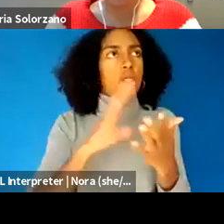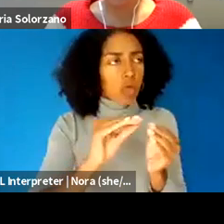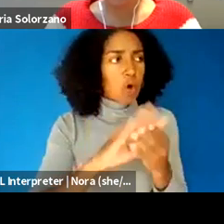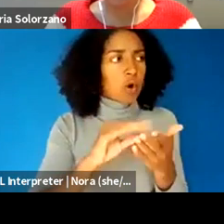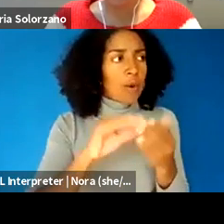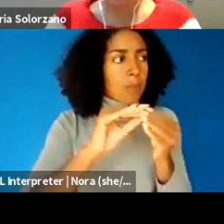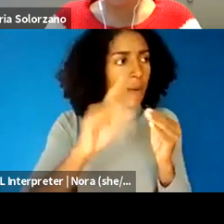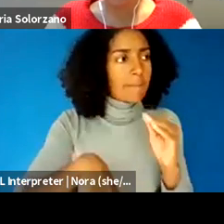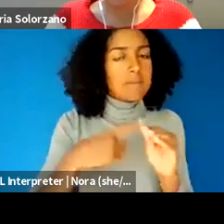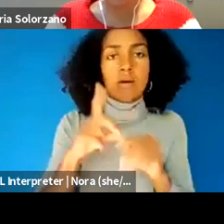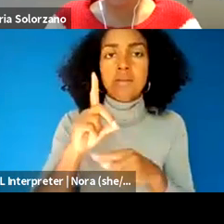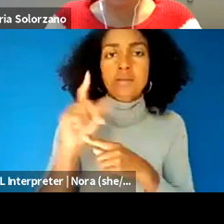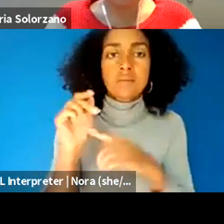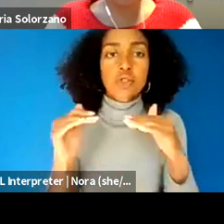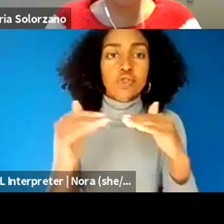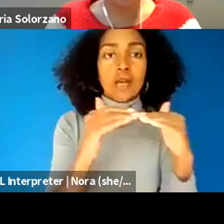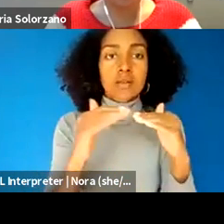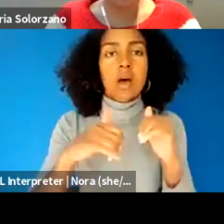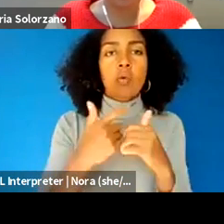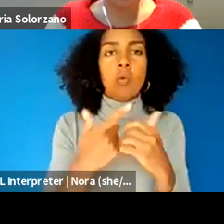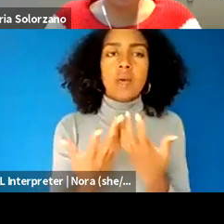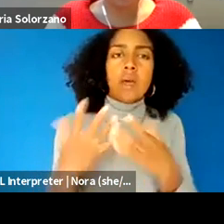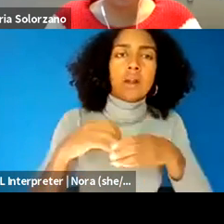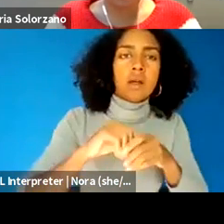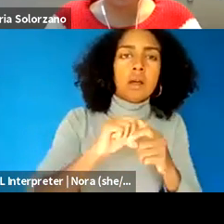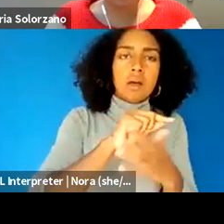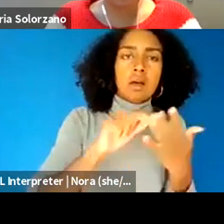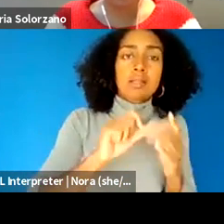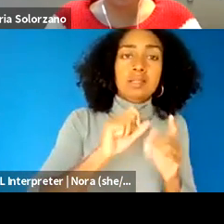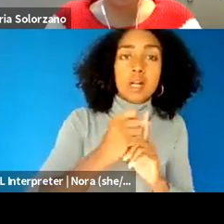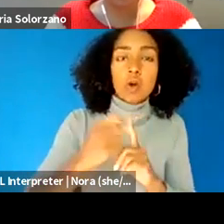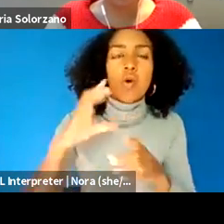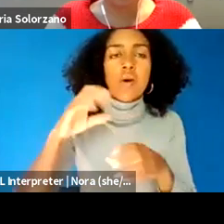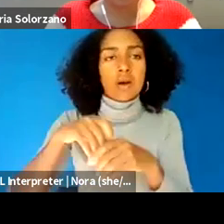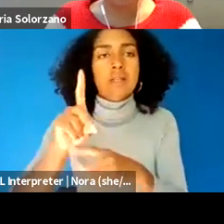and how we could weave in some of our scenarios in the disability justice